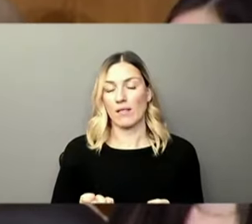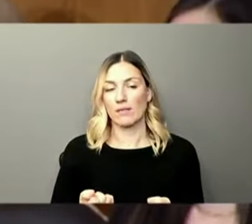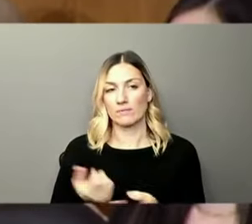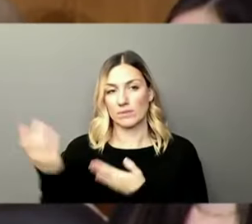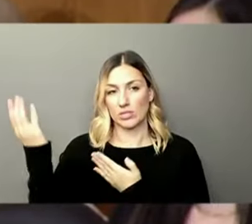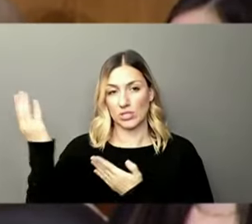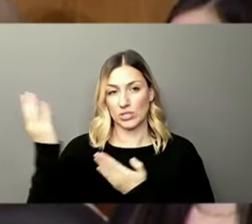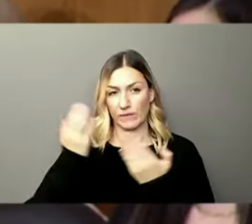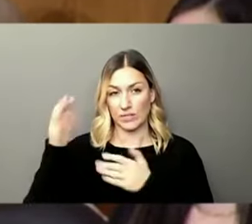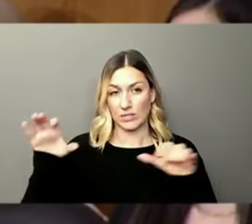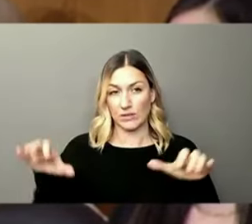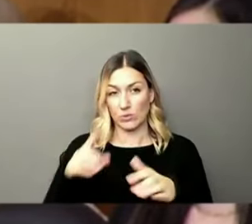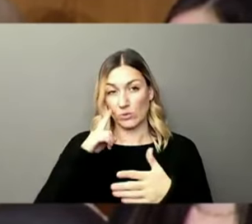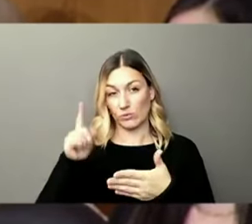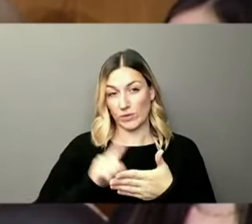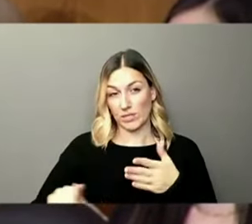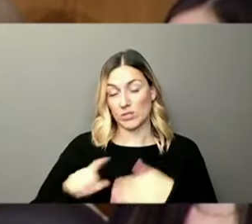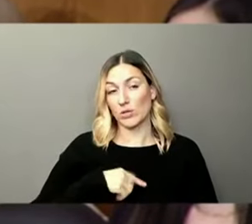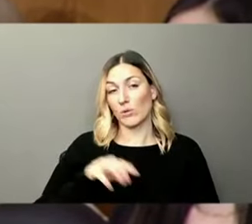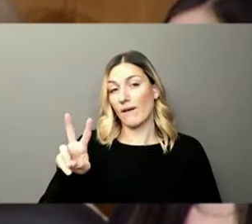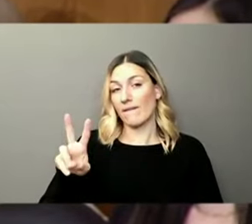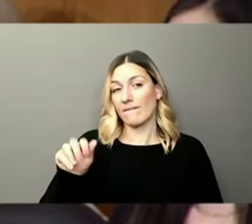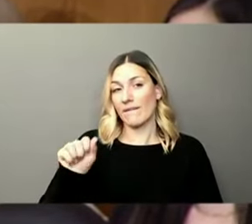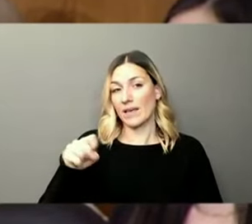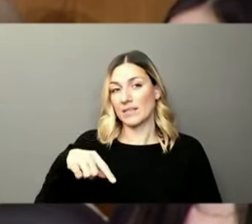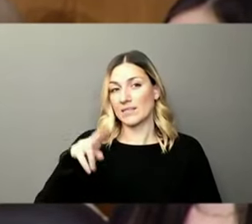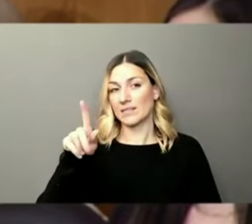And so, Ms. Vasquez, I was going to ask,